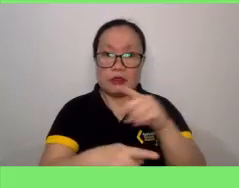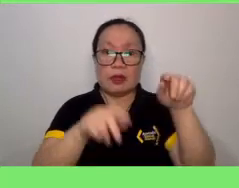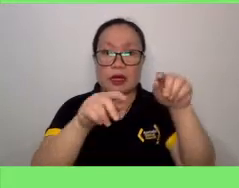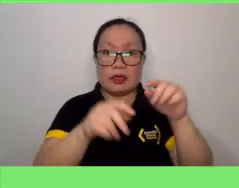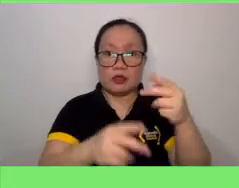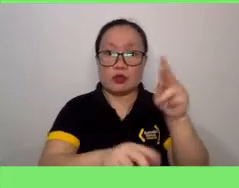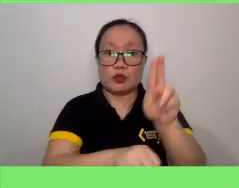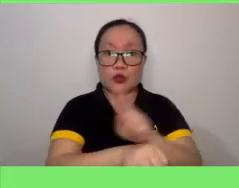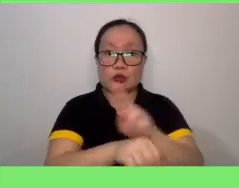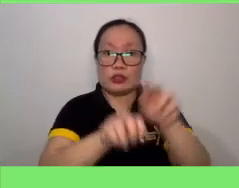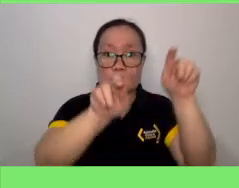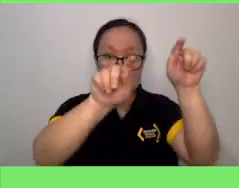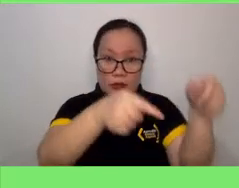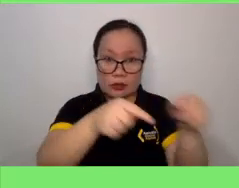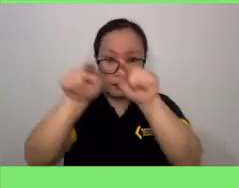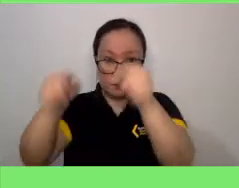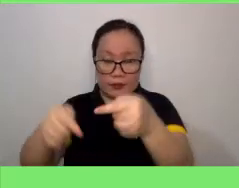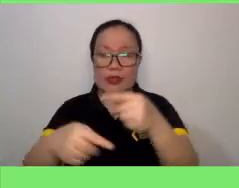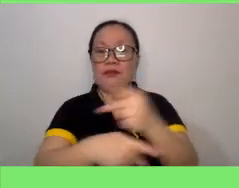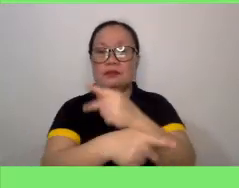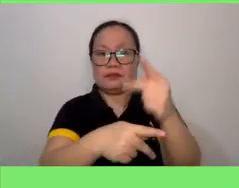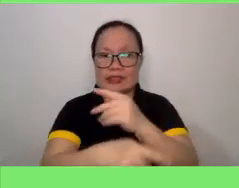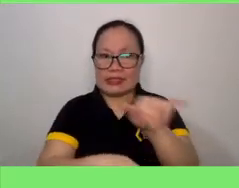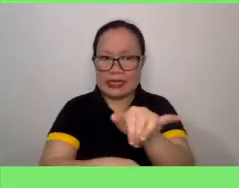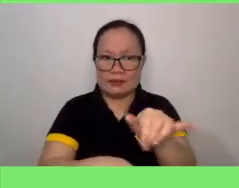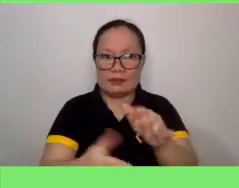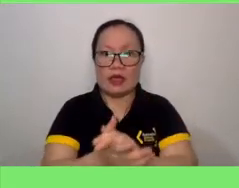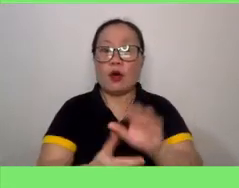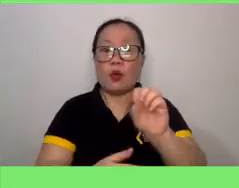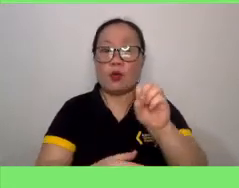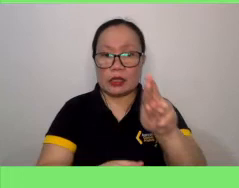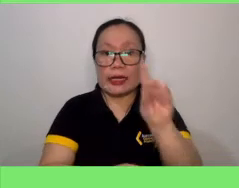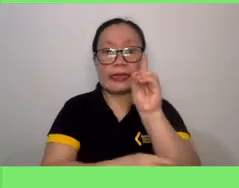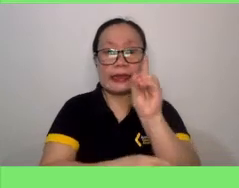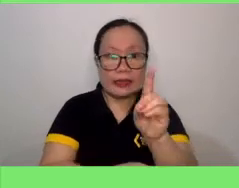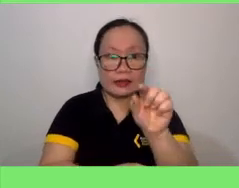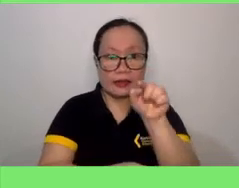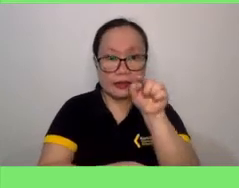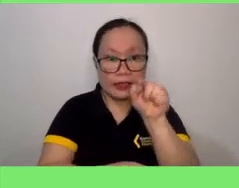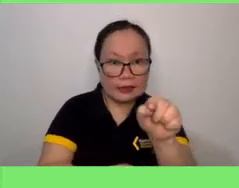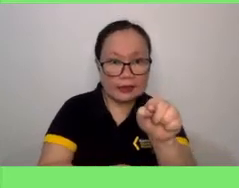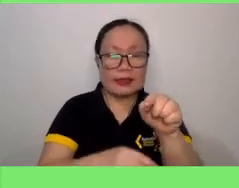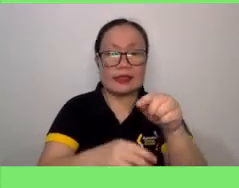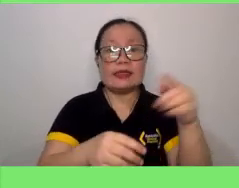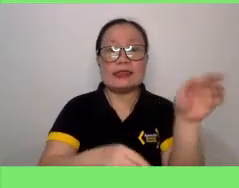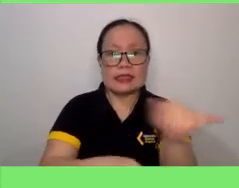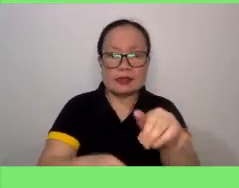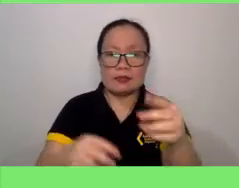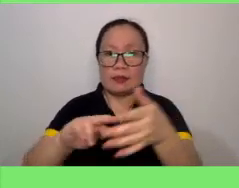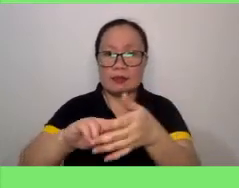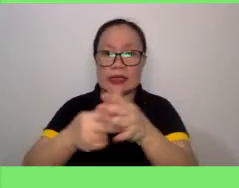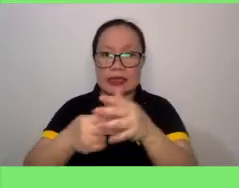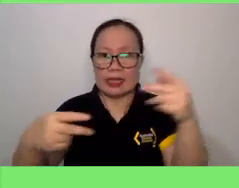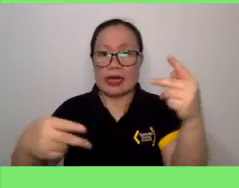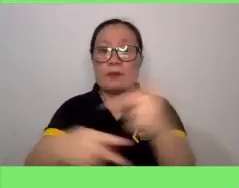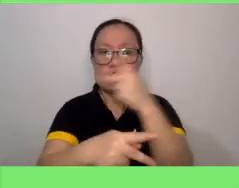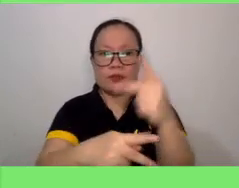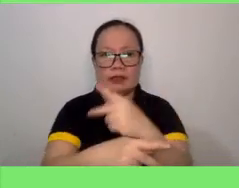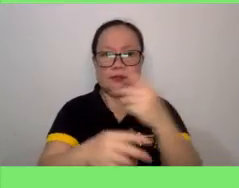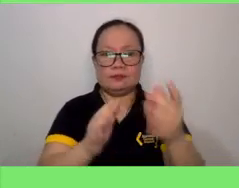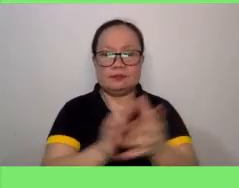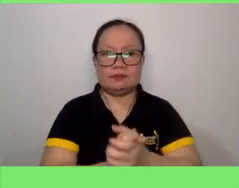bullet operator. Okay? So, kapag ganito na meron na pong constant, meron pong coefficient, okay?